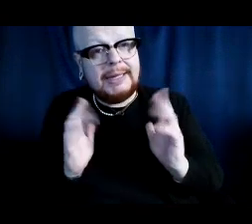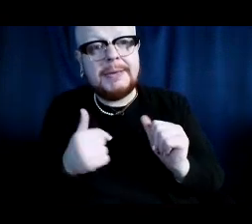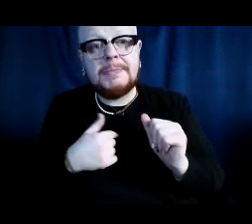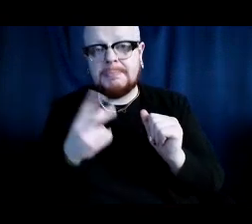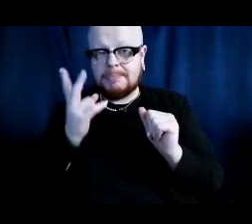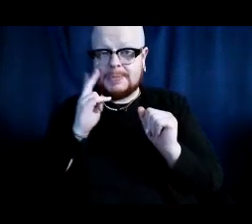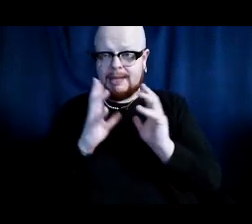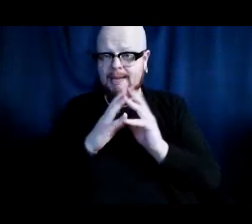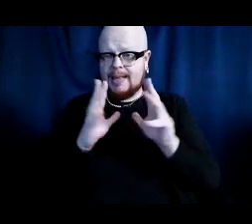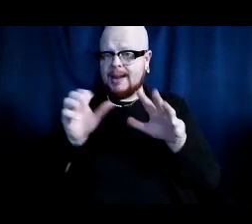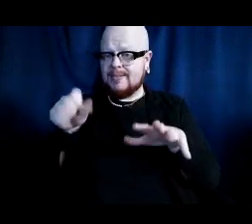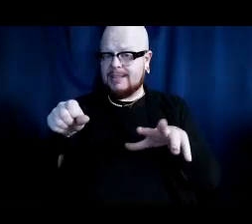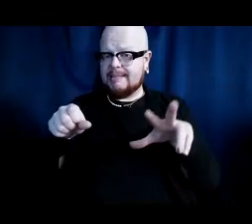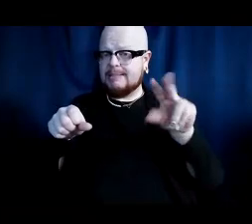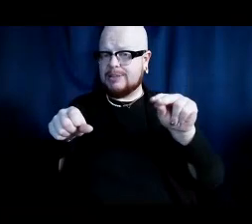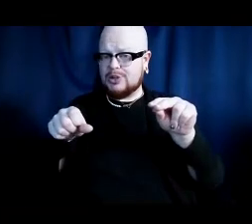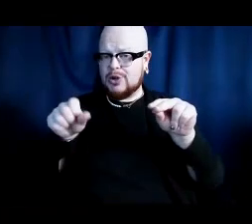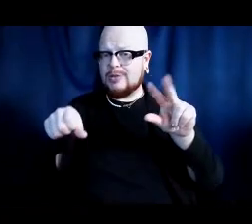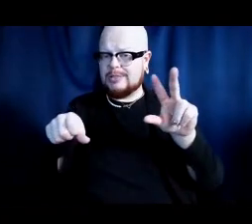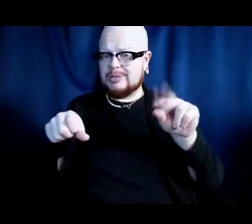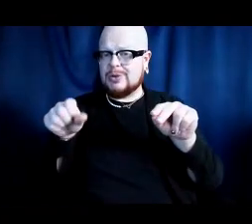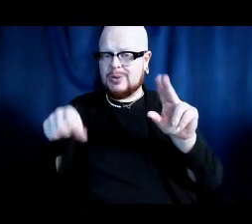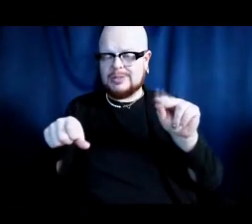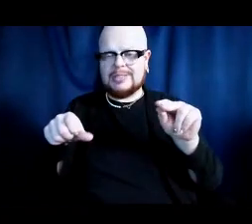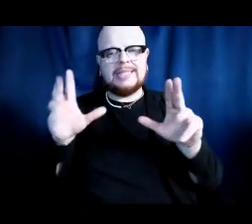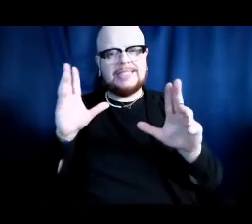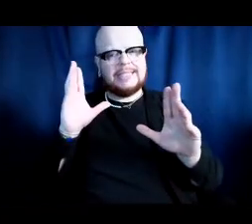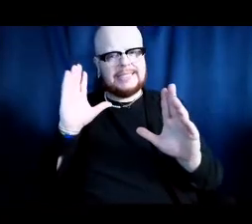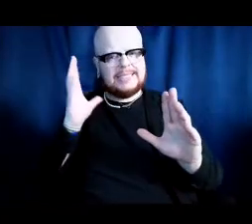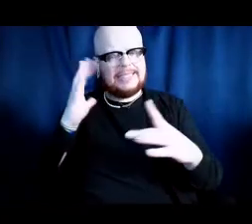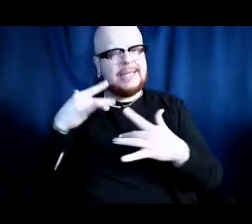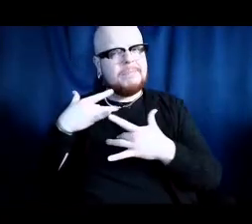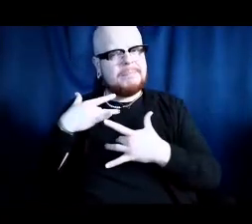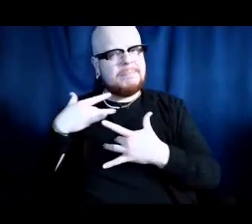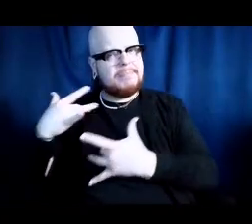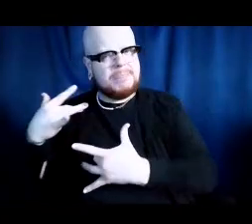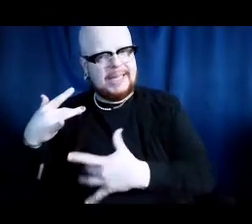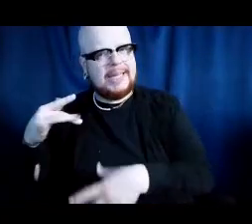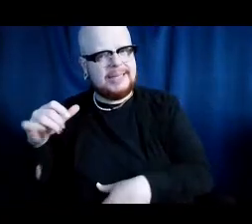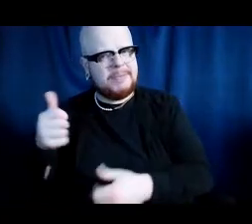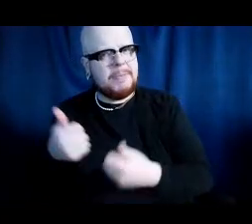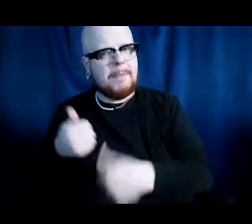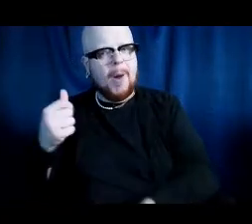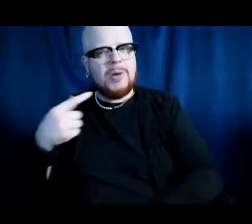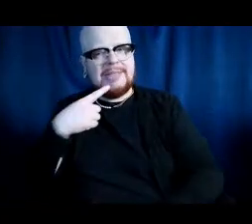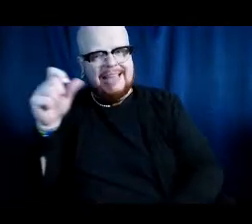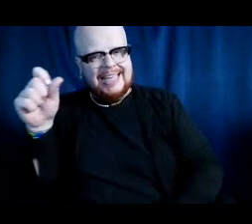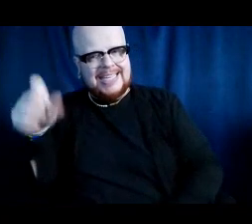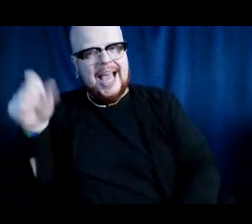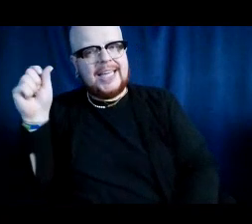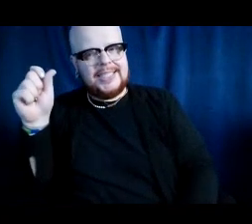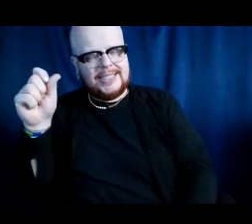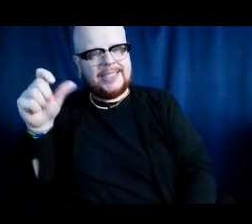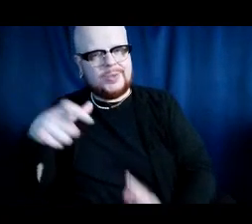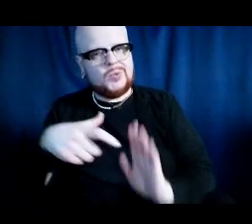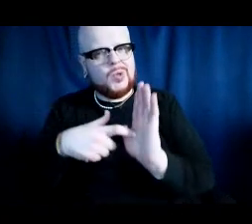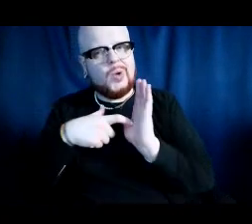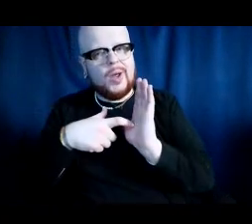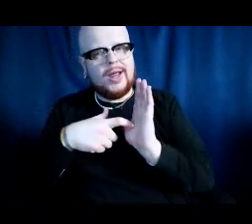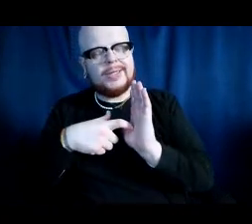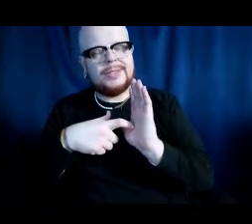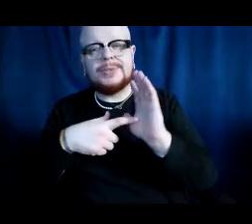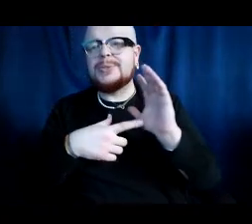but it looks like we're at a steady pace of majority is saying yes. So And the answer. The